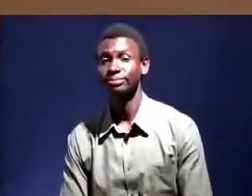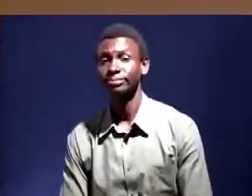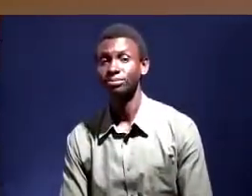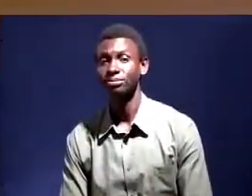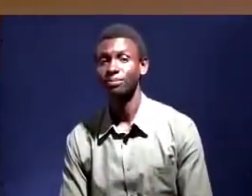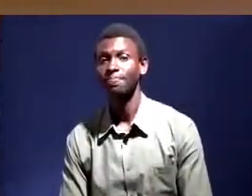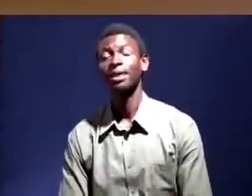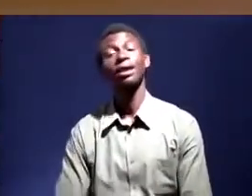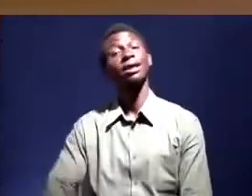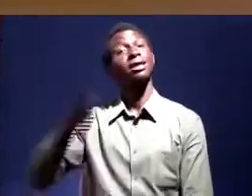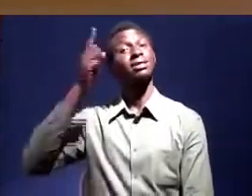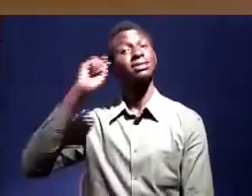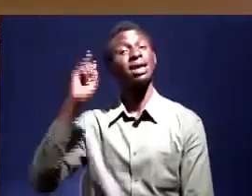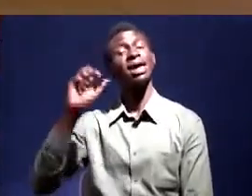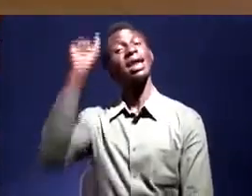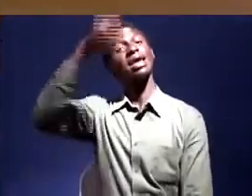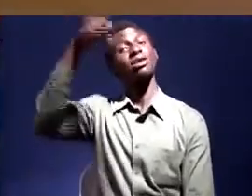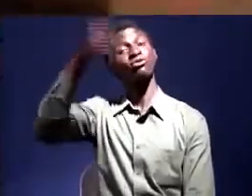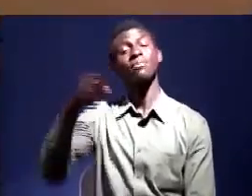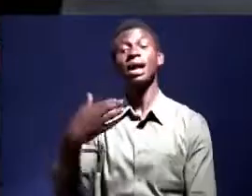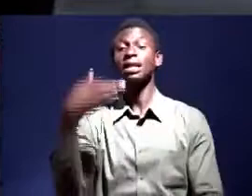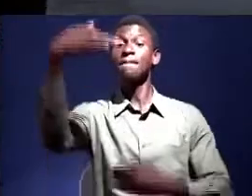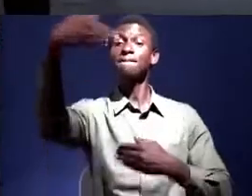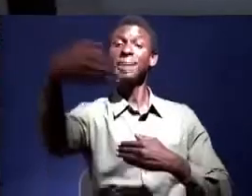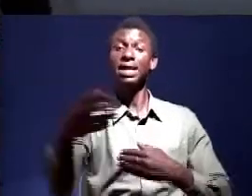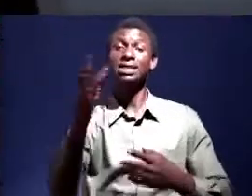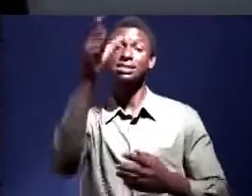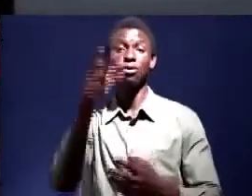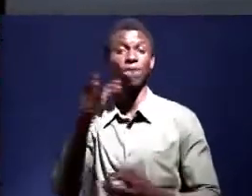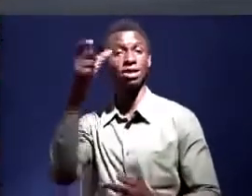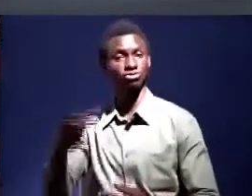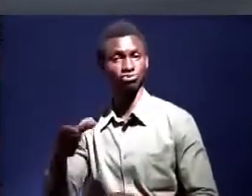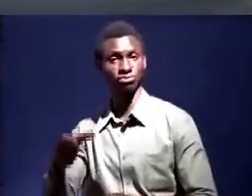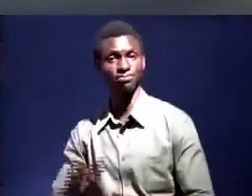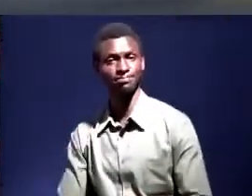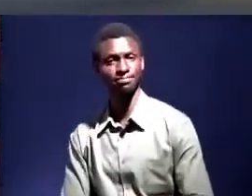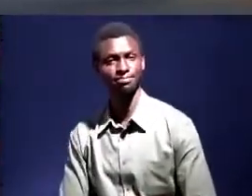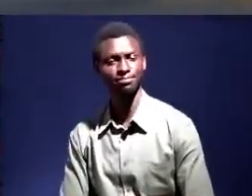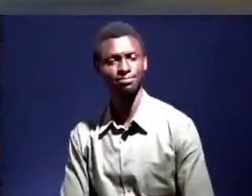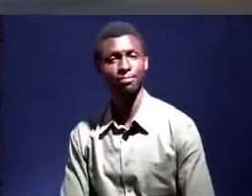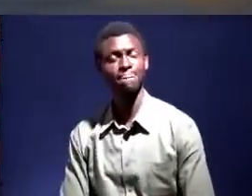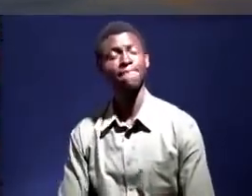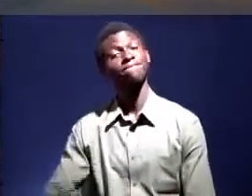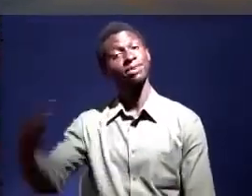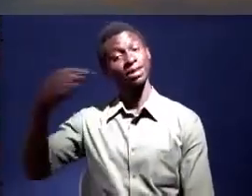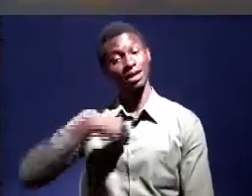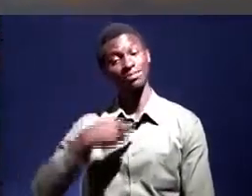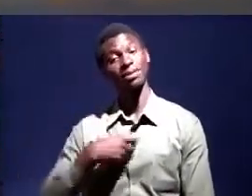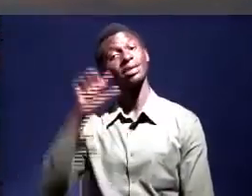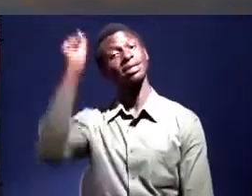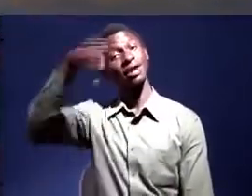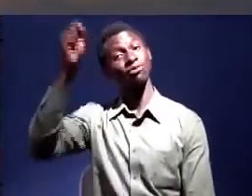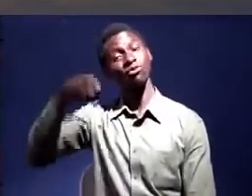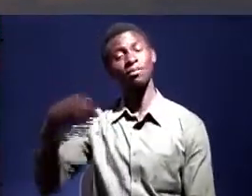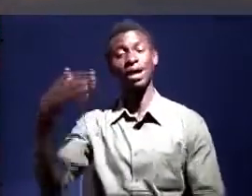men, yeye anayenikiri mbele za watu, him I'll confess before my Father in heaven. Nami nitamkiri